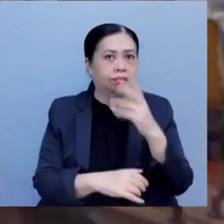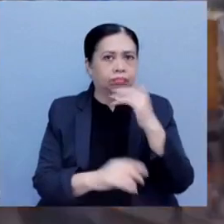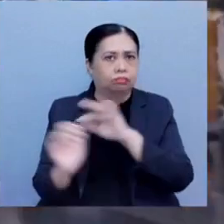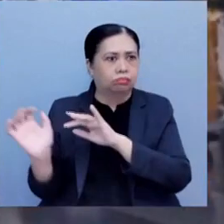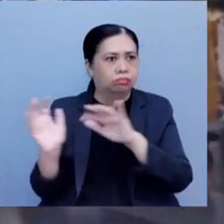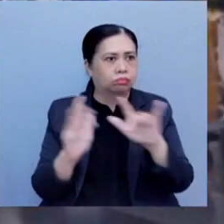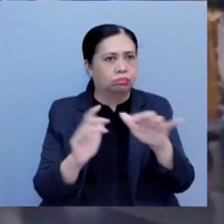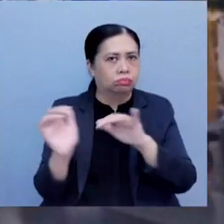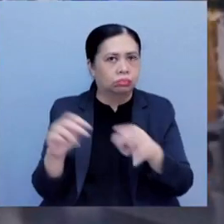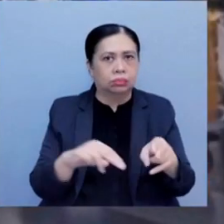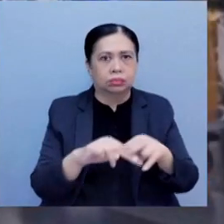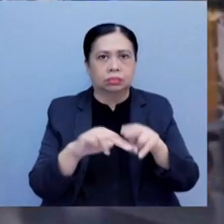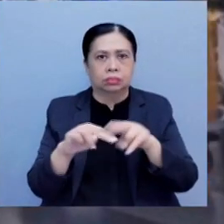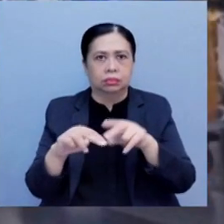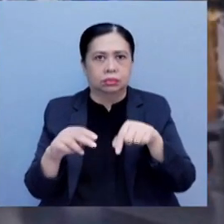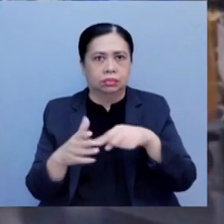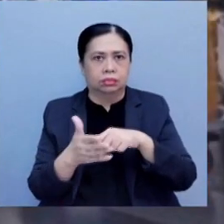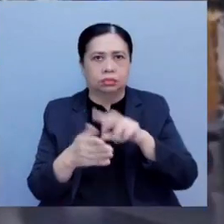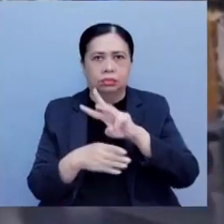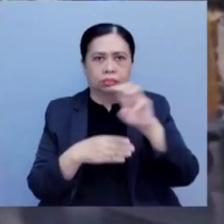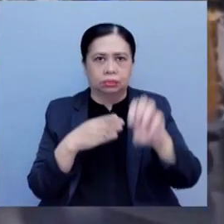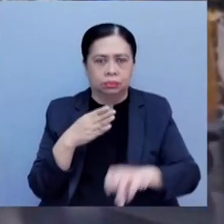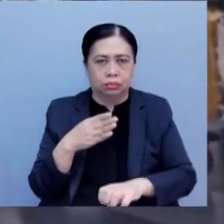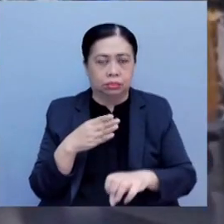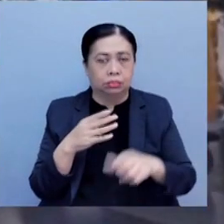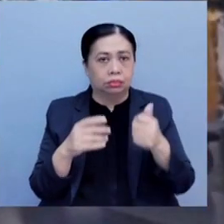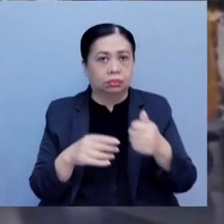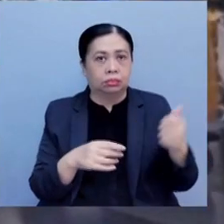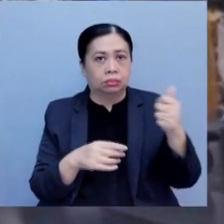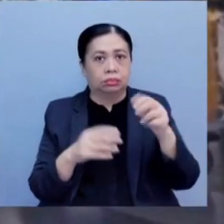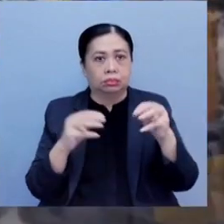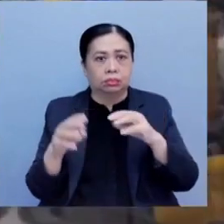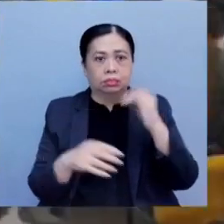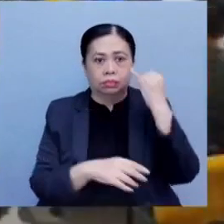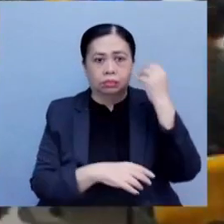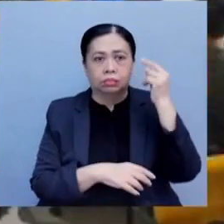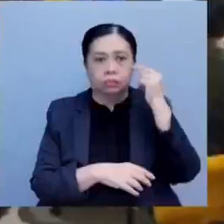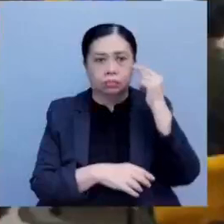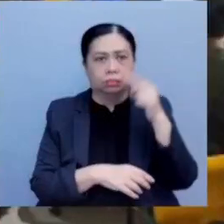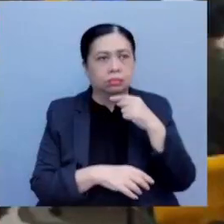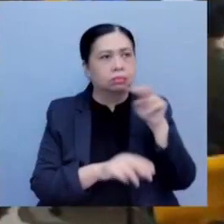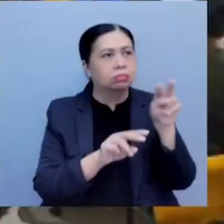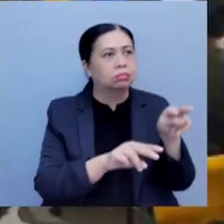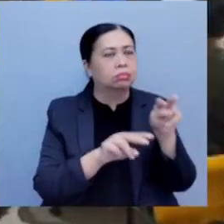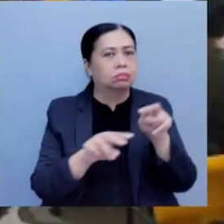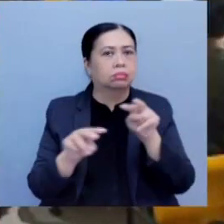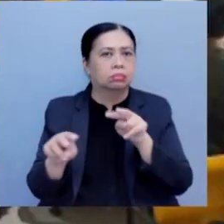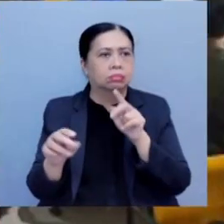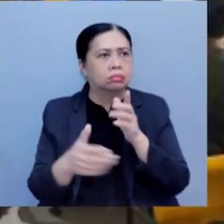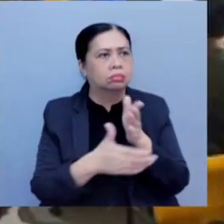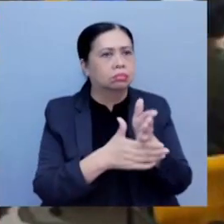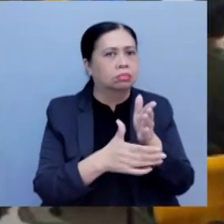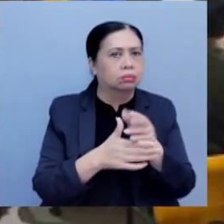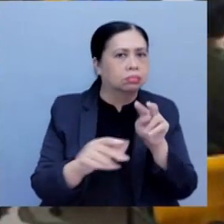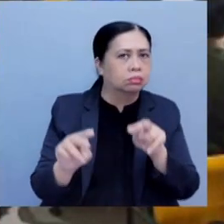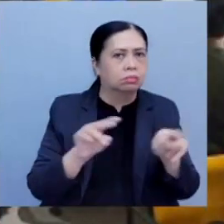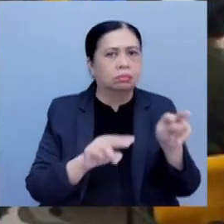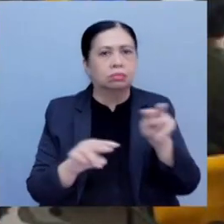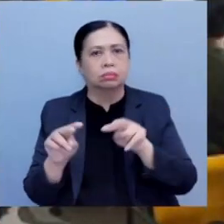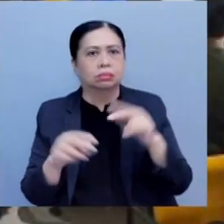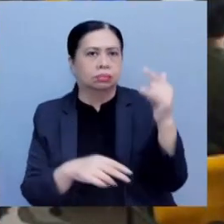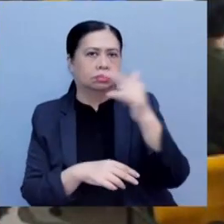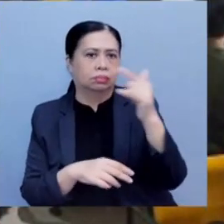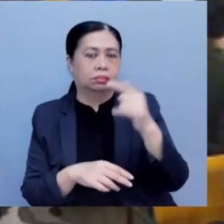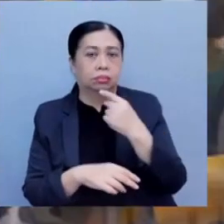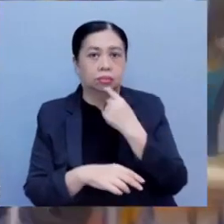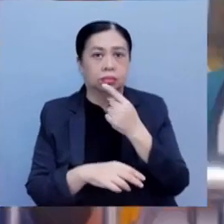to increase this weekend. General Manager Julius Neri made his rounds of inspection to the terminals of this airport. He says